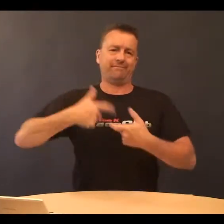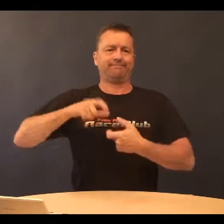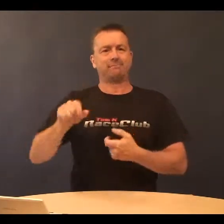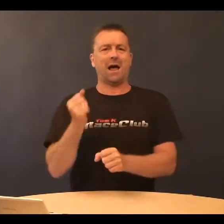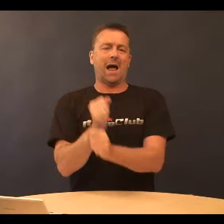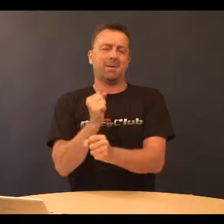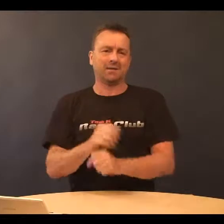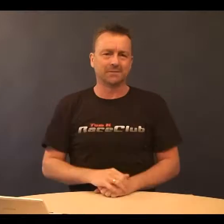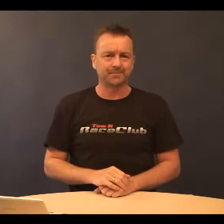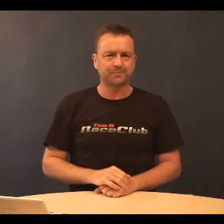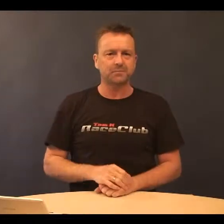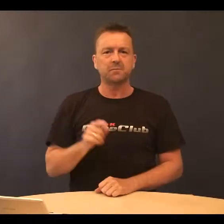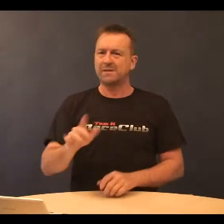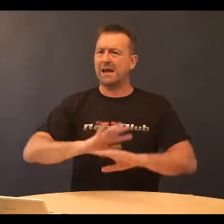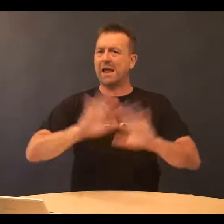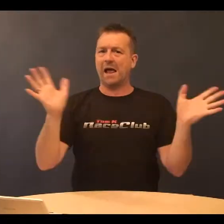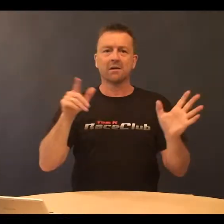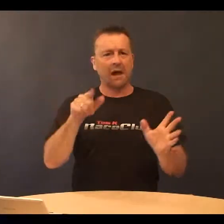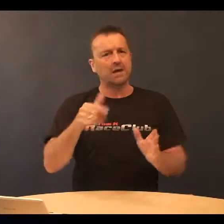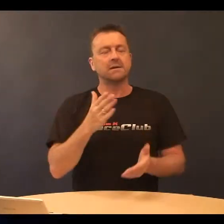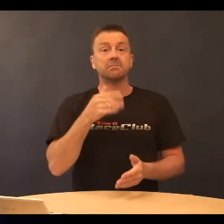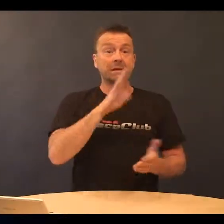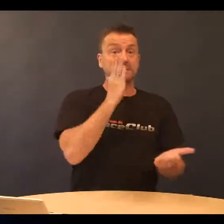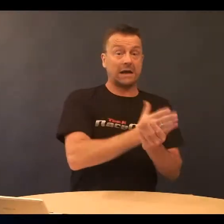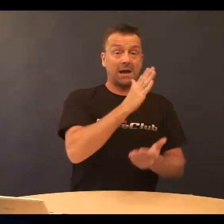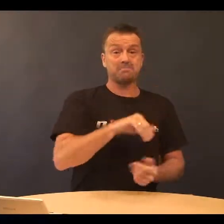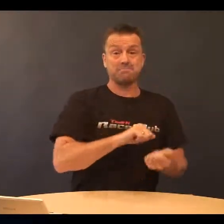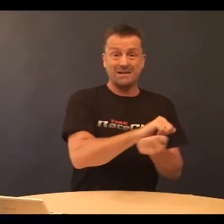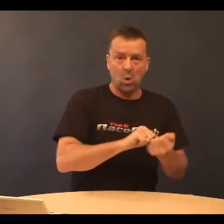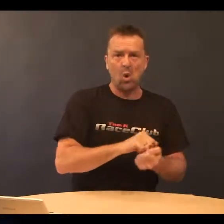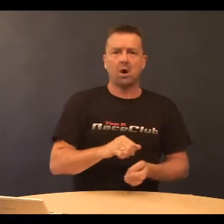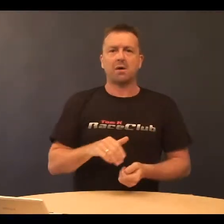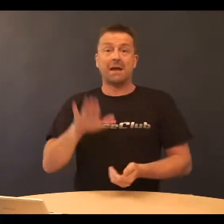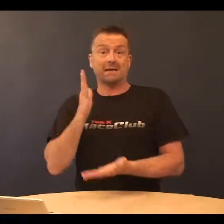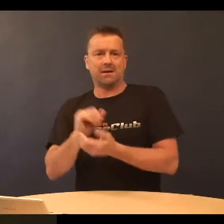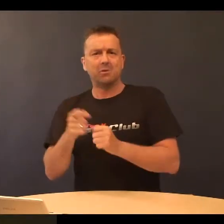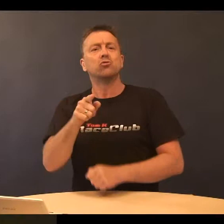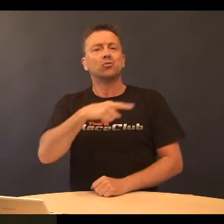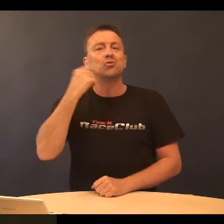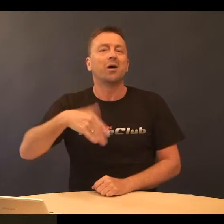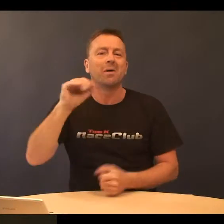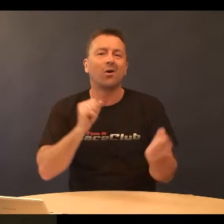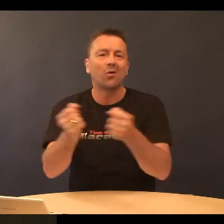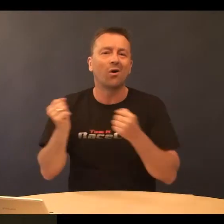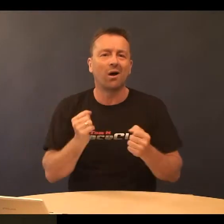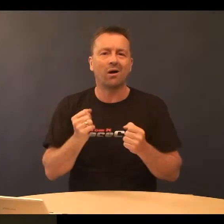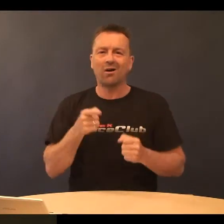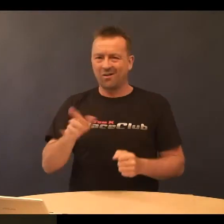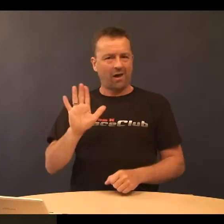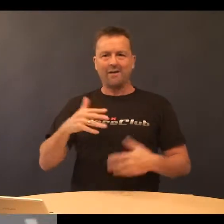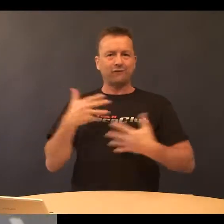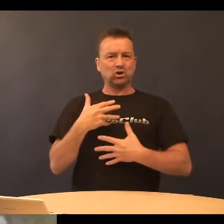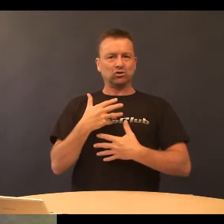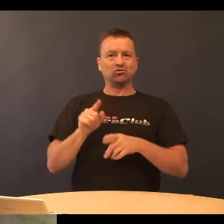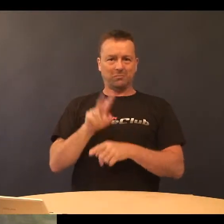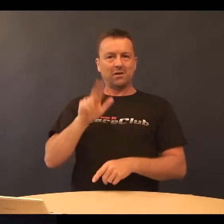that when you're in a safer environment, in safer cars, you enjoy it more, as there isn't that sense of fear which could make